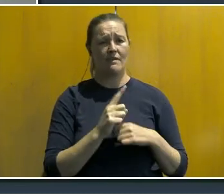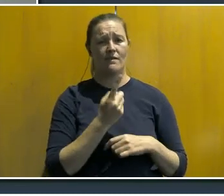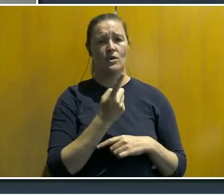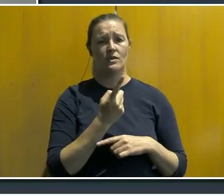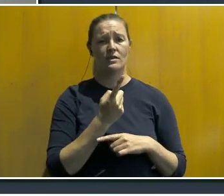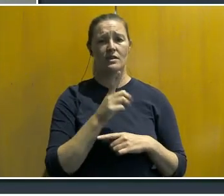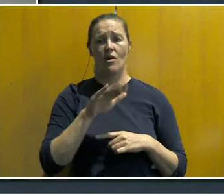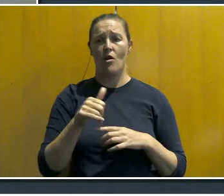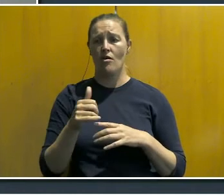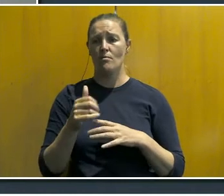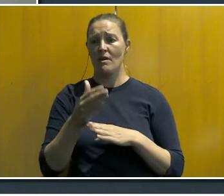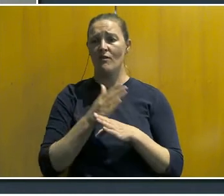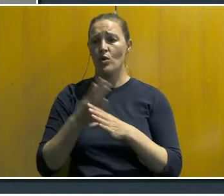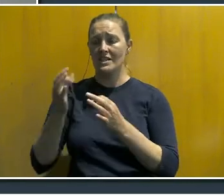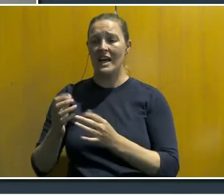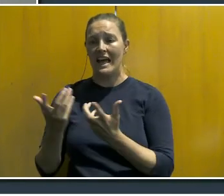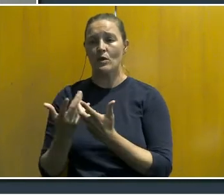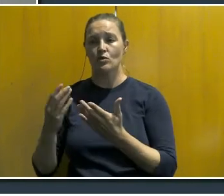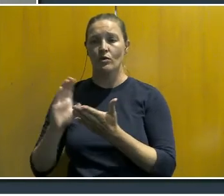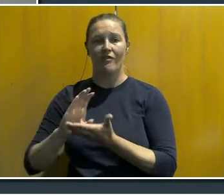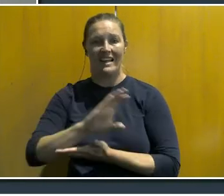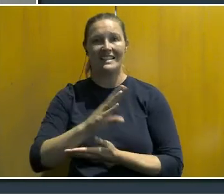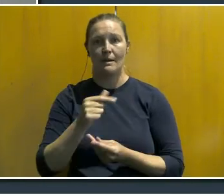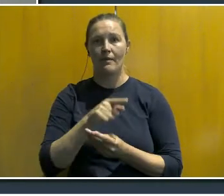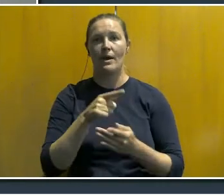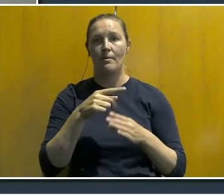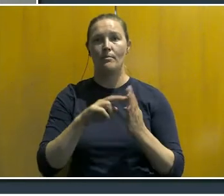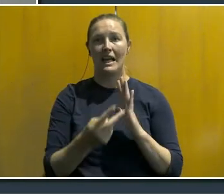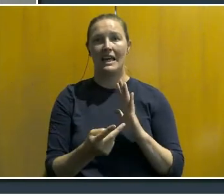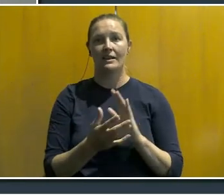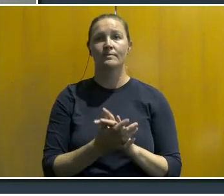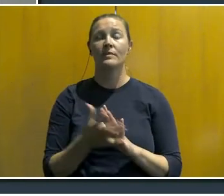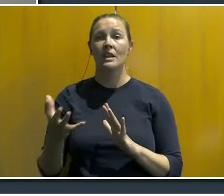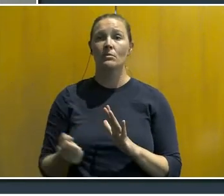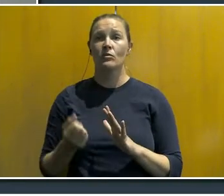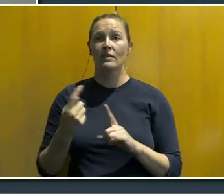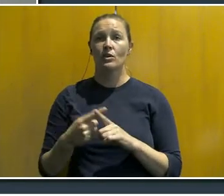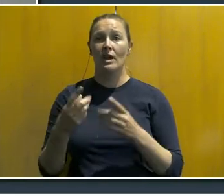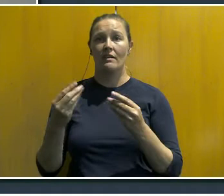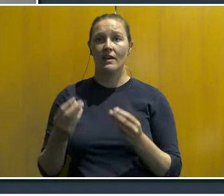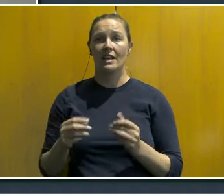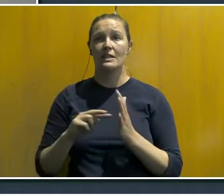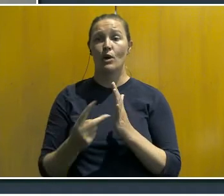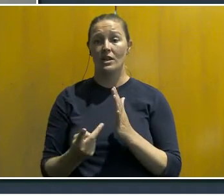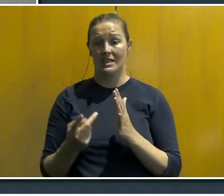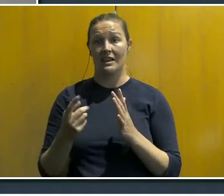fund it? The revenue and financing policy, which is what you are hearing on submissions on this